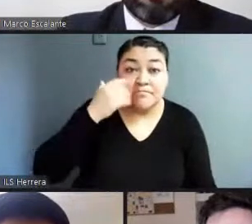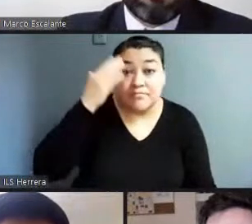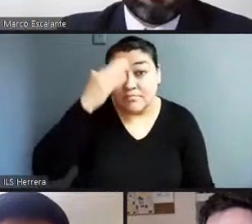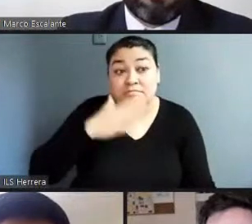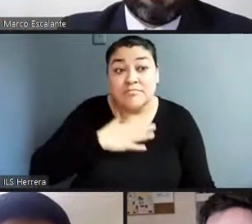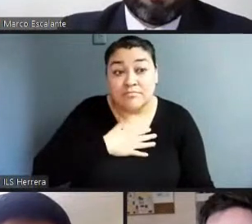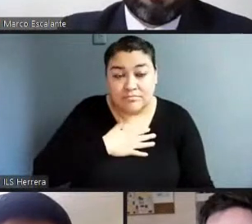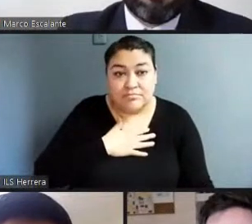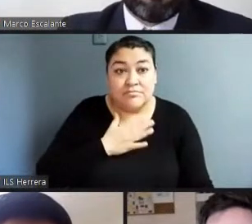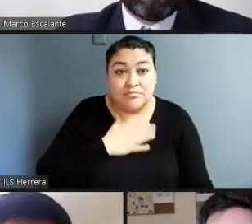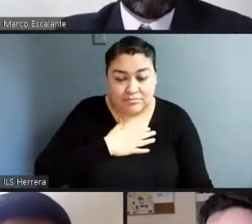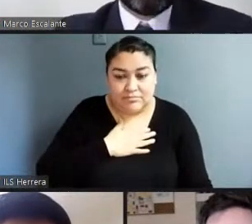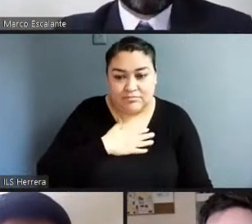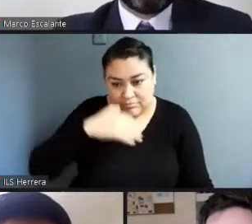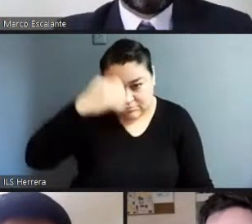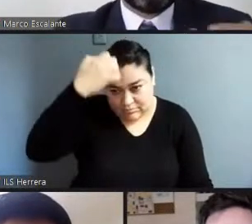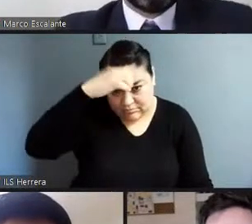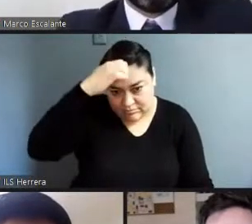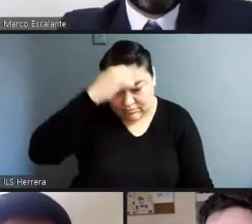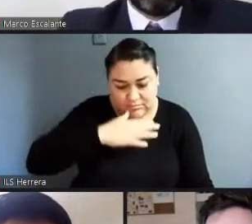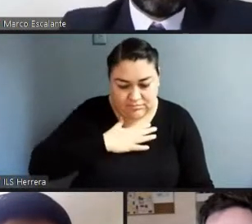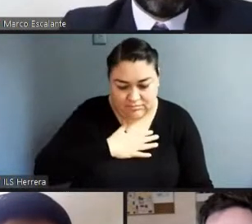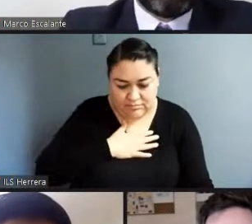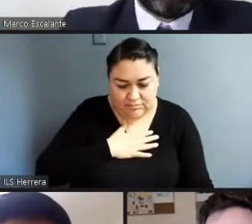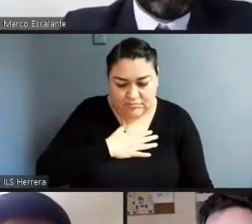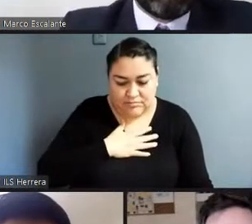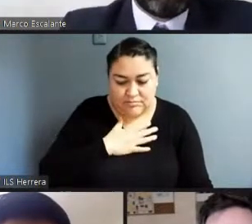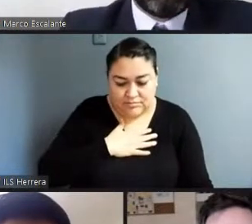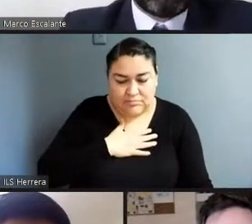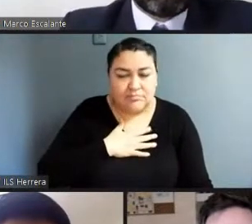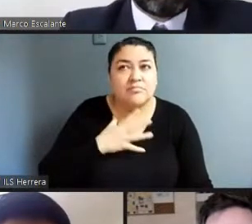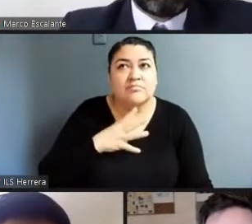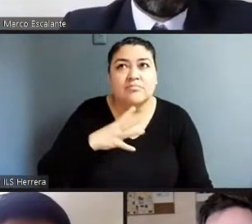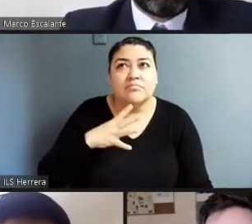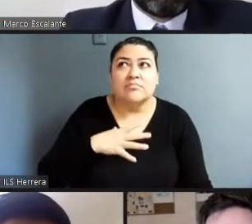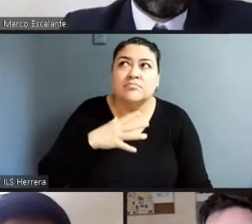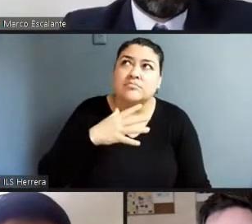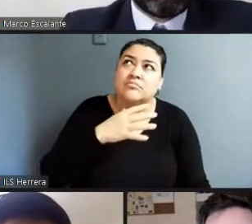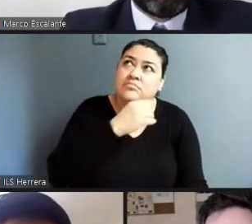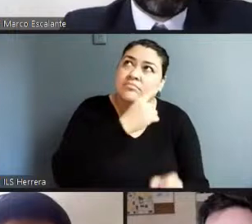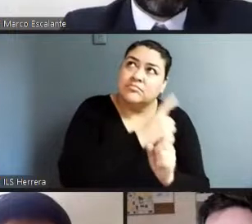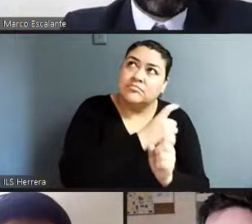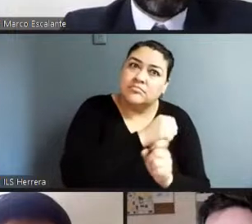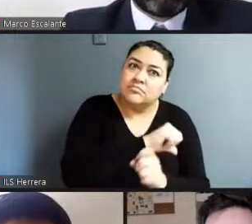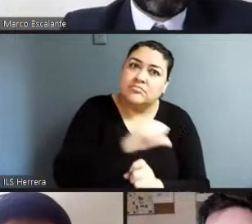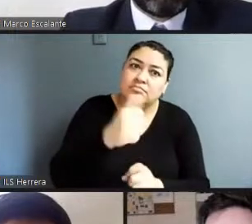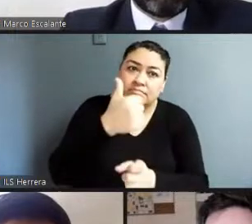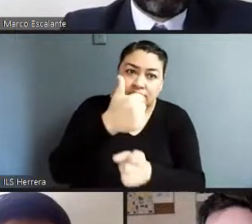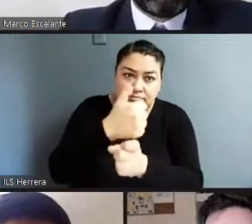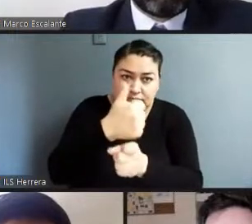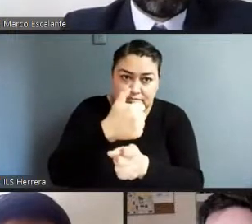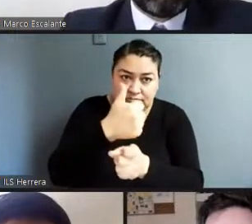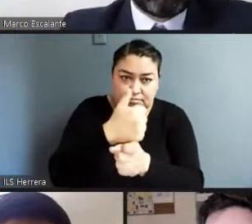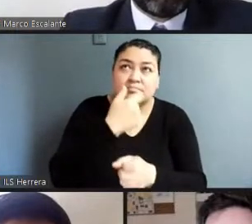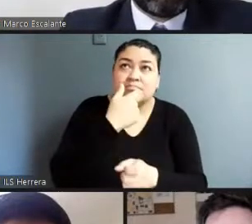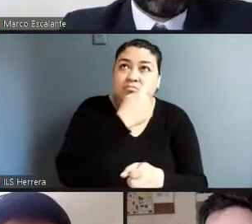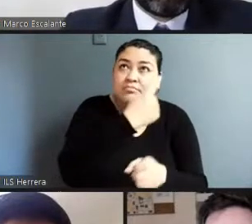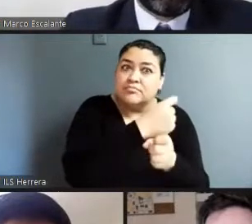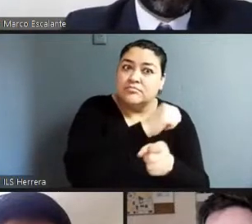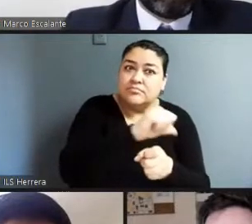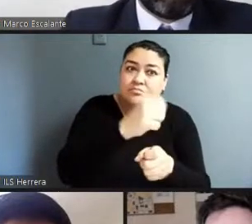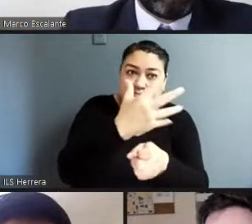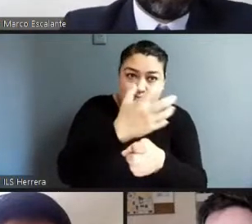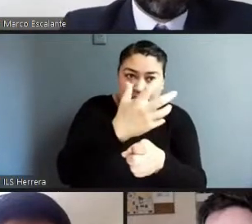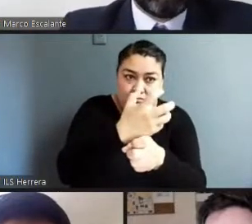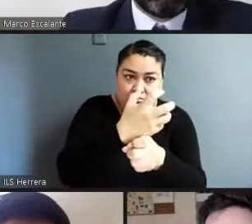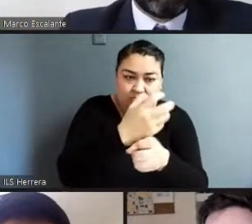I have a comment about this. In our own experience, during the first 5